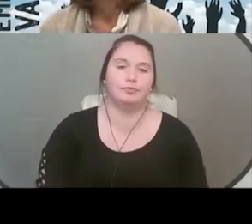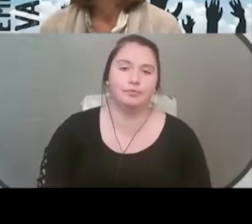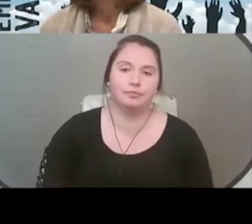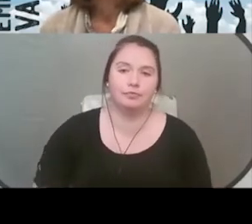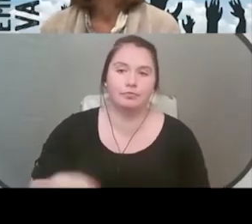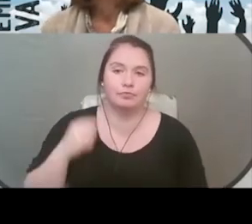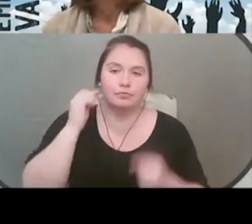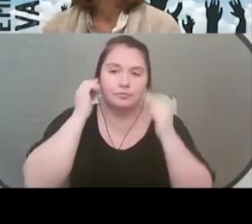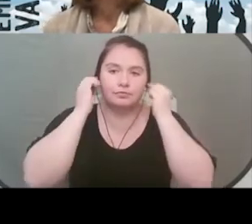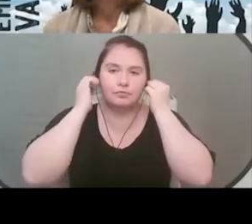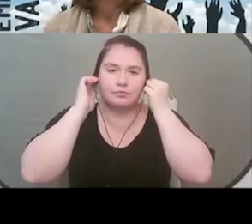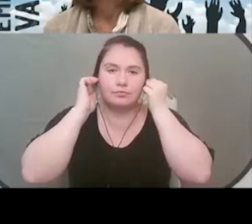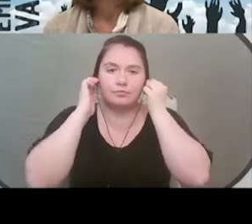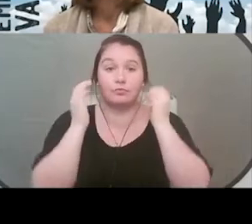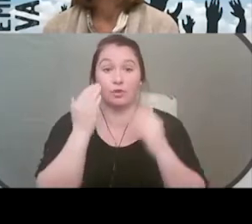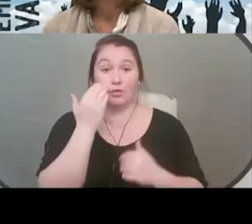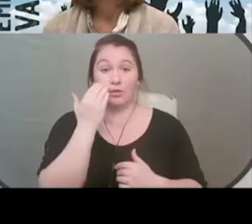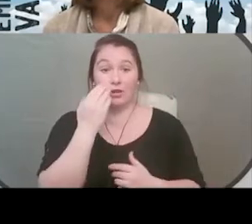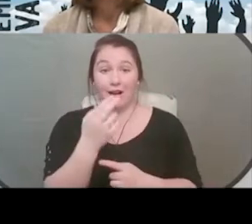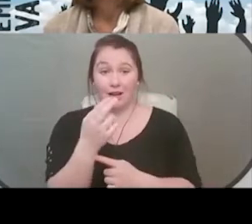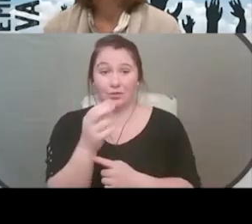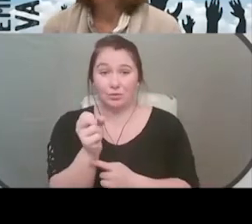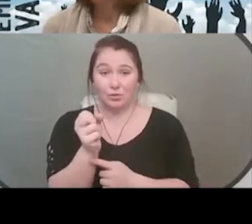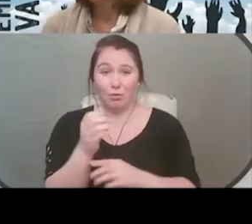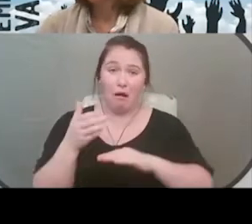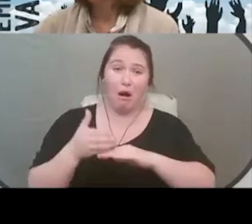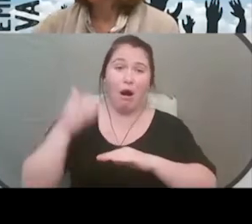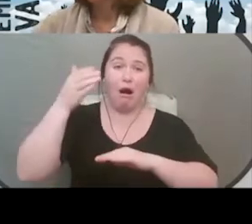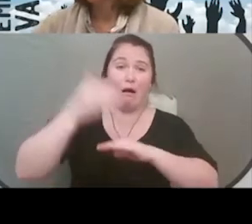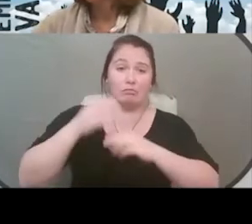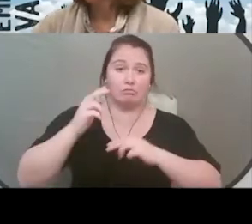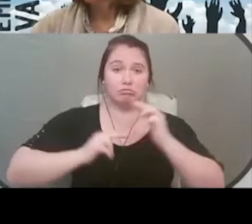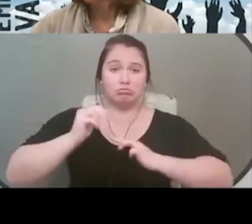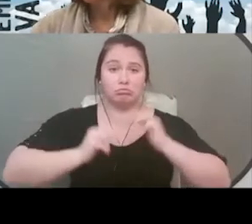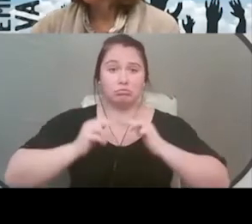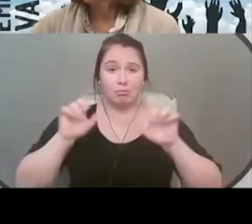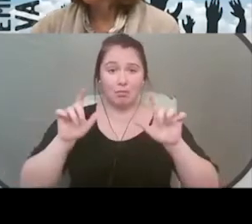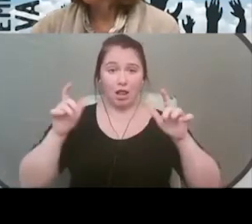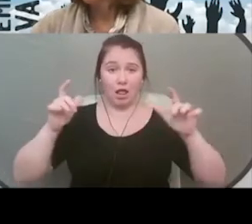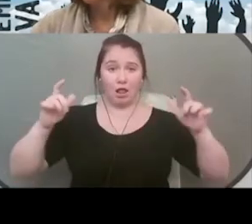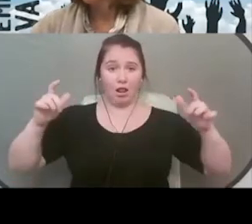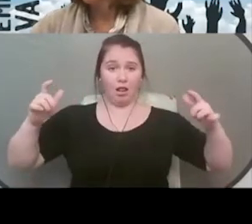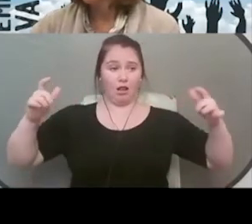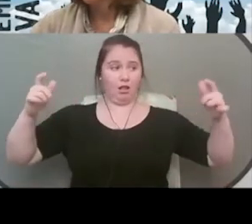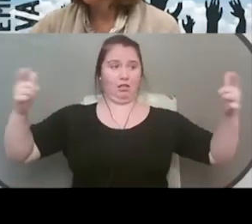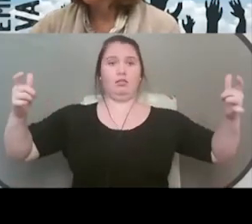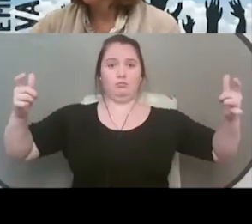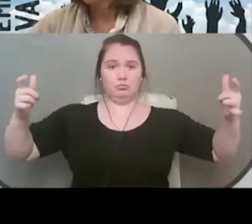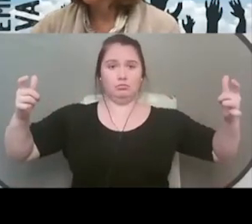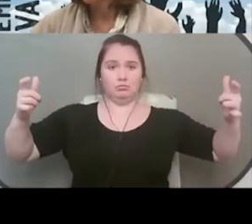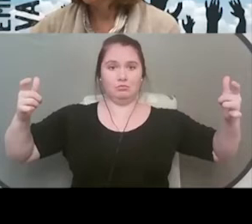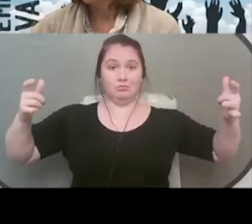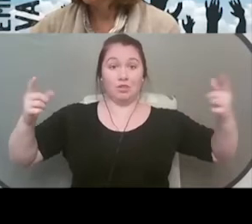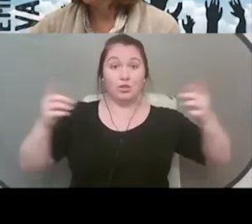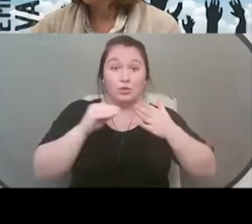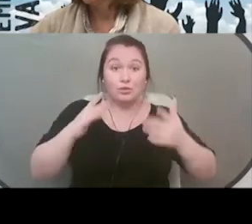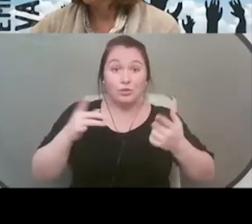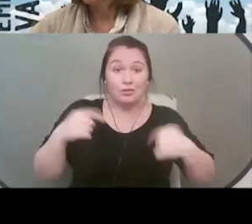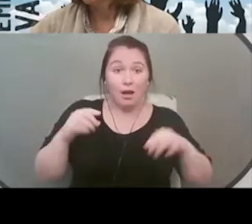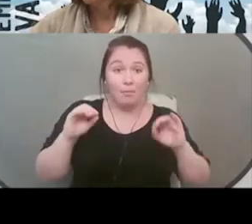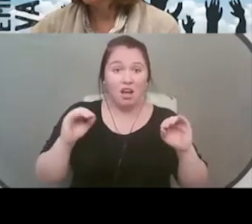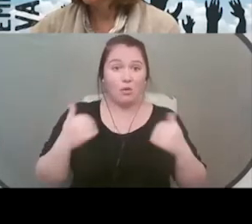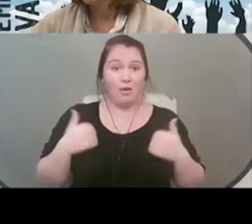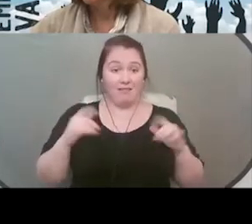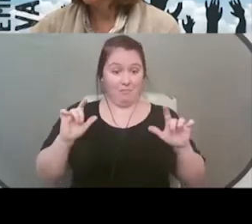You don't want to overbuild a high school, I think is what I'm saying. You get it too big, and then the kid, and if they don't come, then you've got this